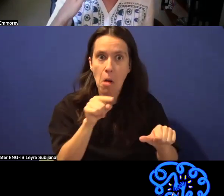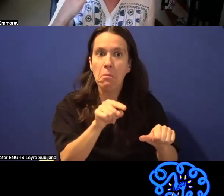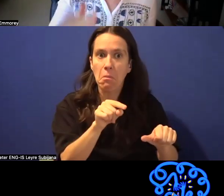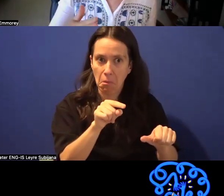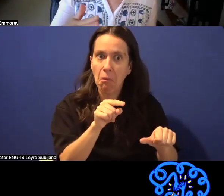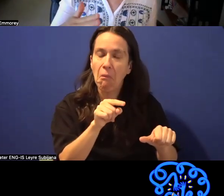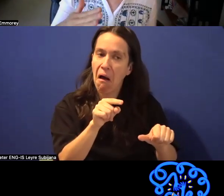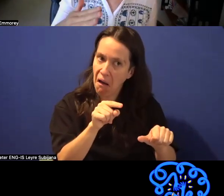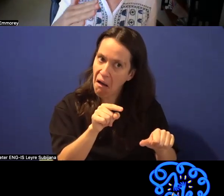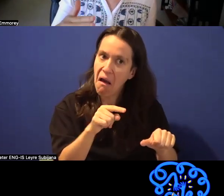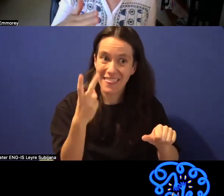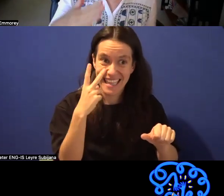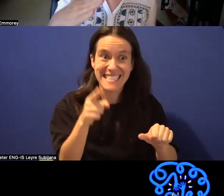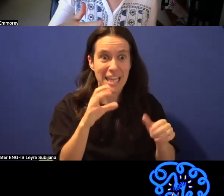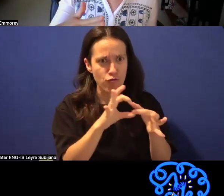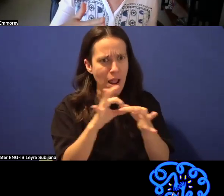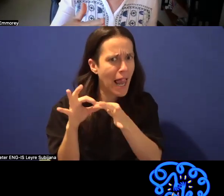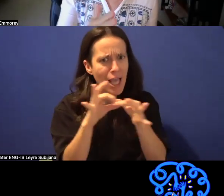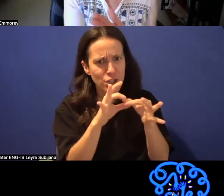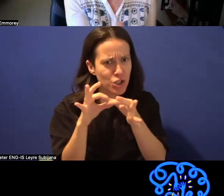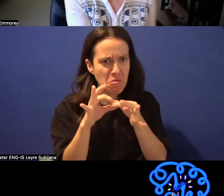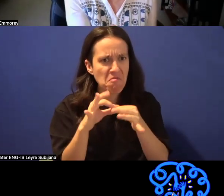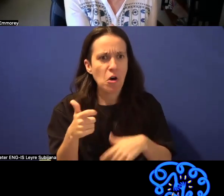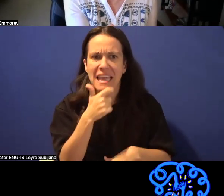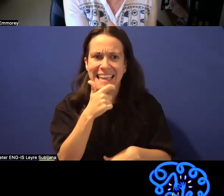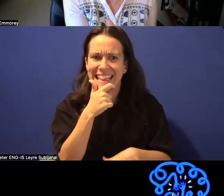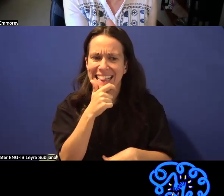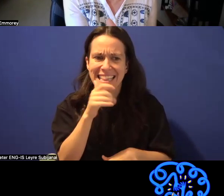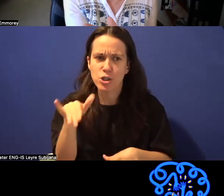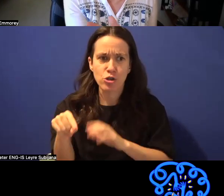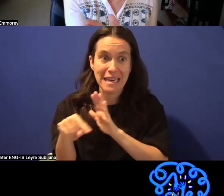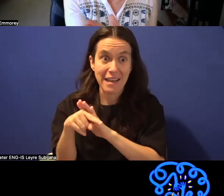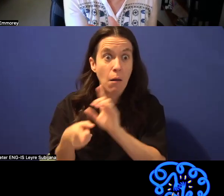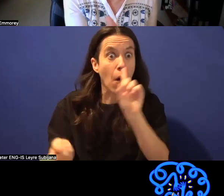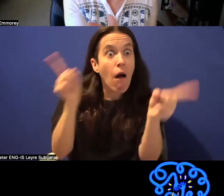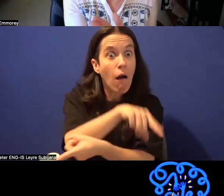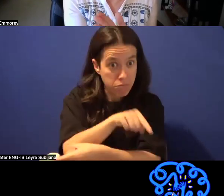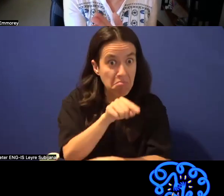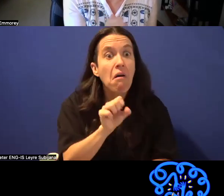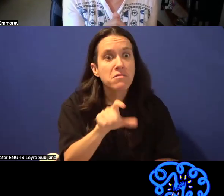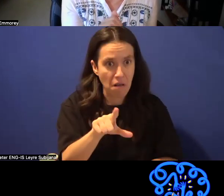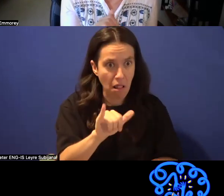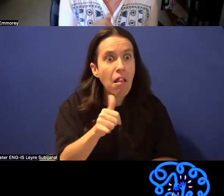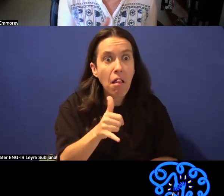this relationship held for English, this negative relationship, but flipped for ASL, suggesting that